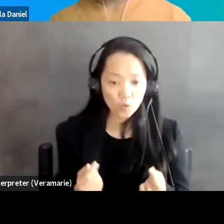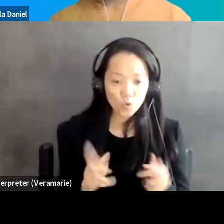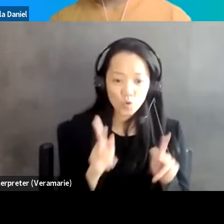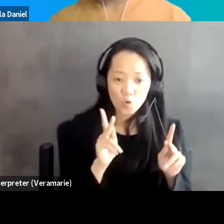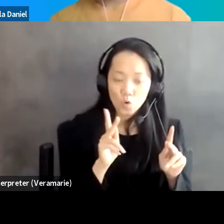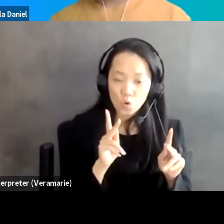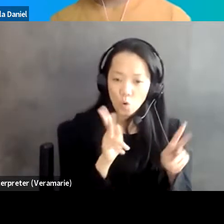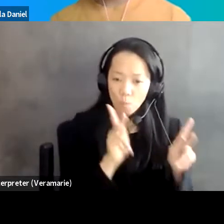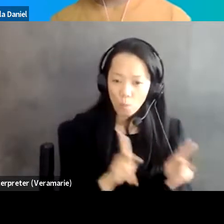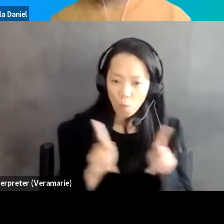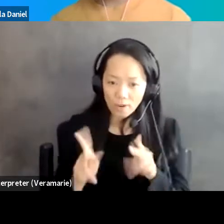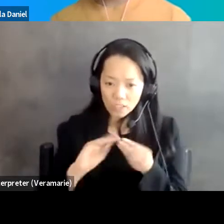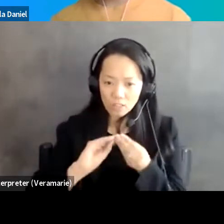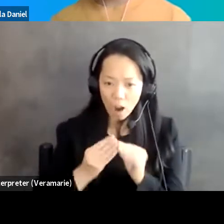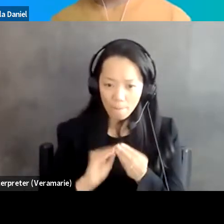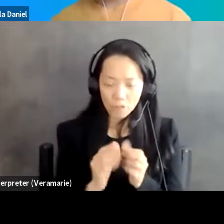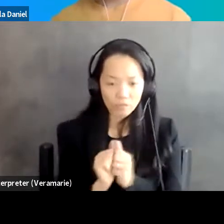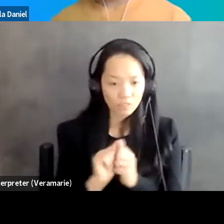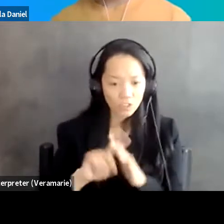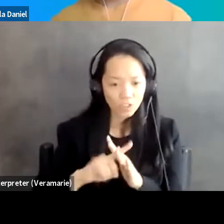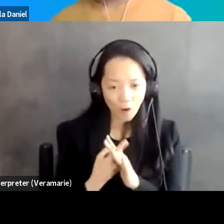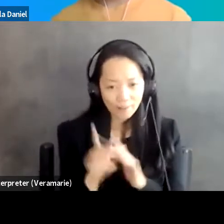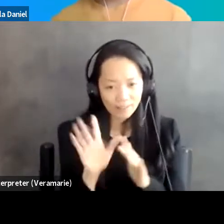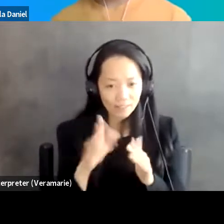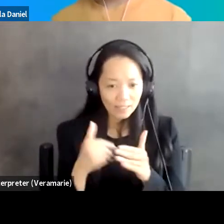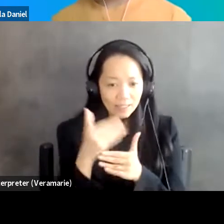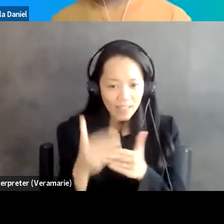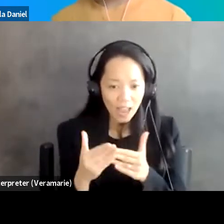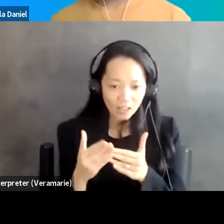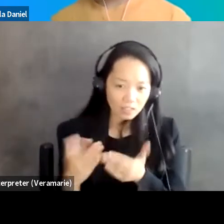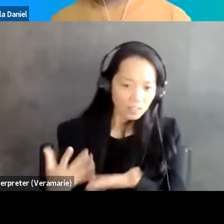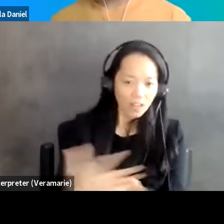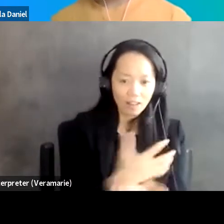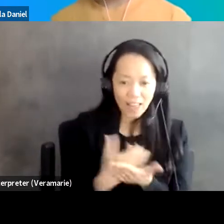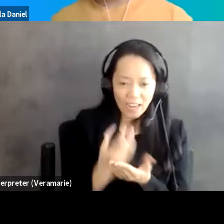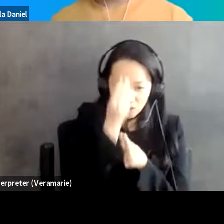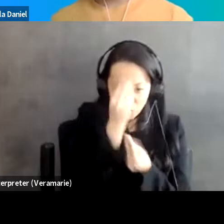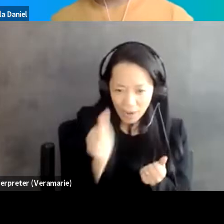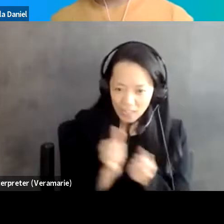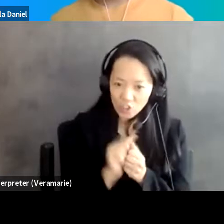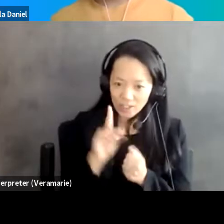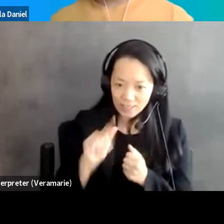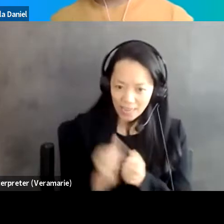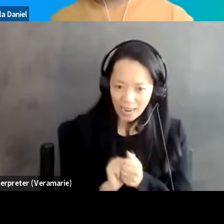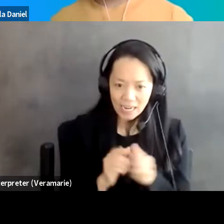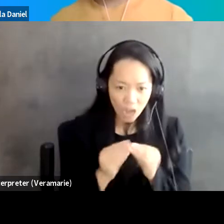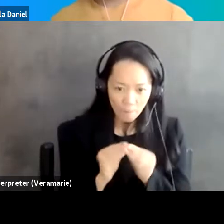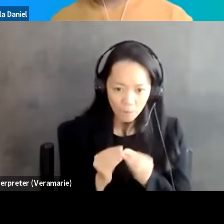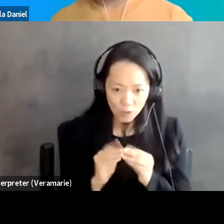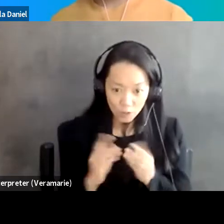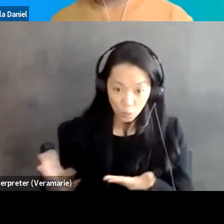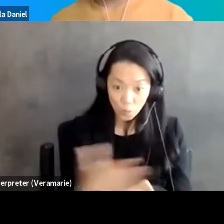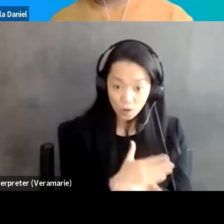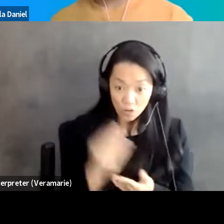are expected to arrive in the next few months, and that will dictate how many members we have in